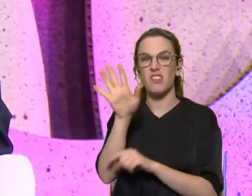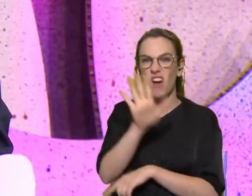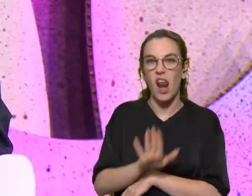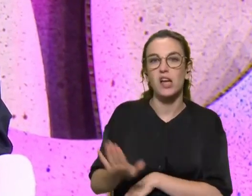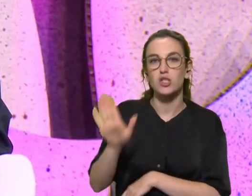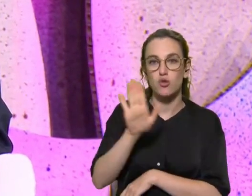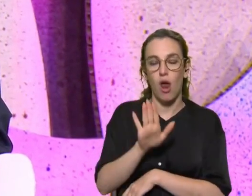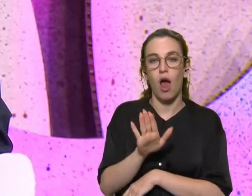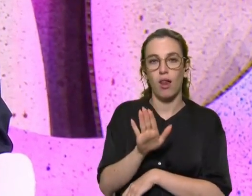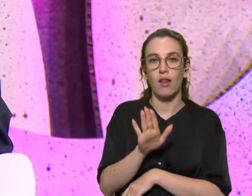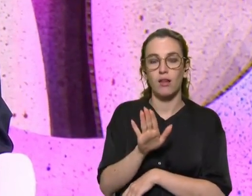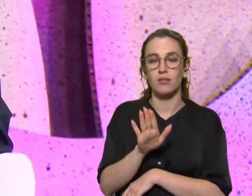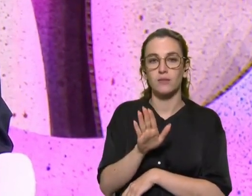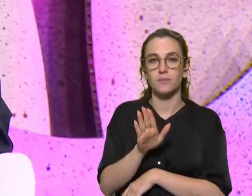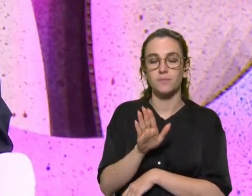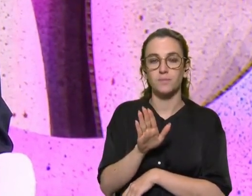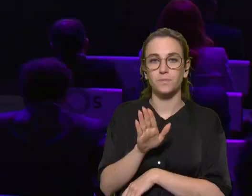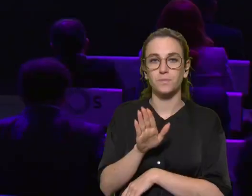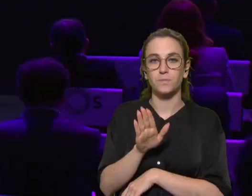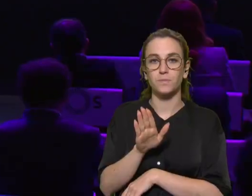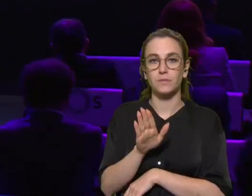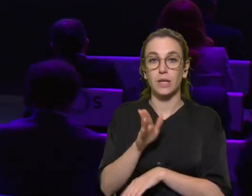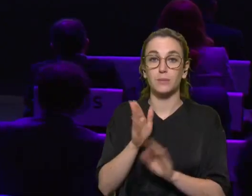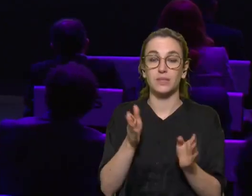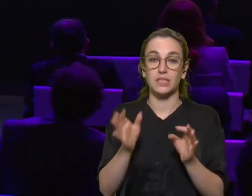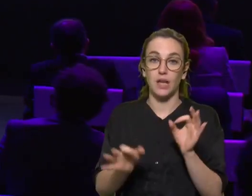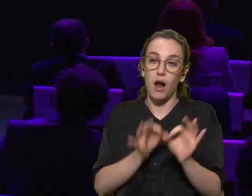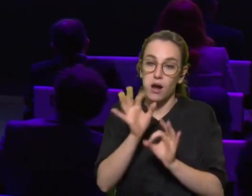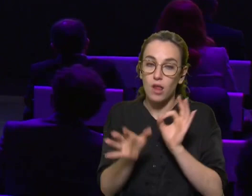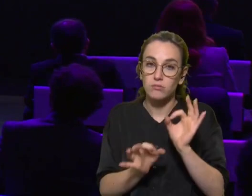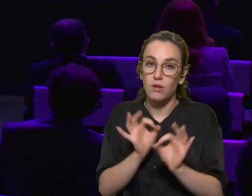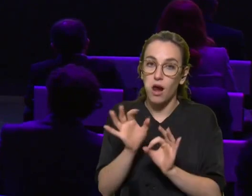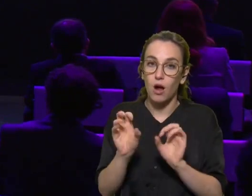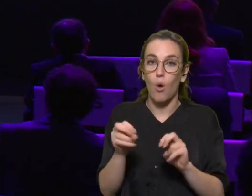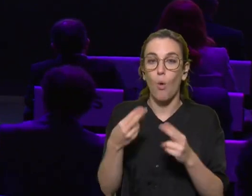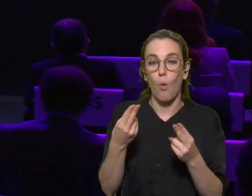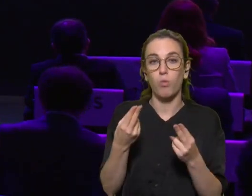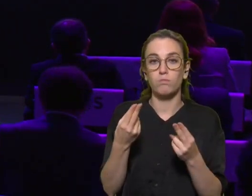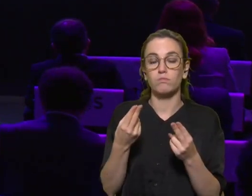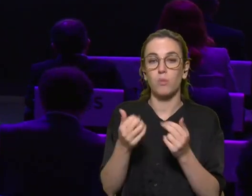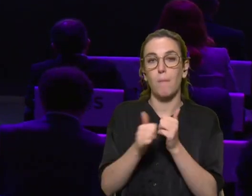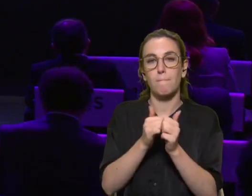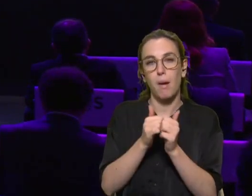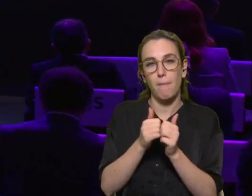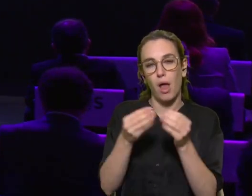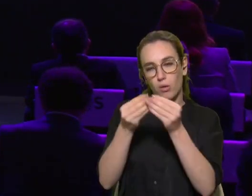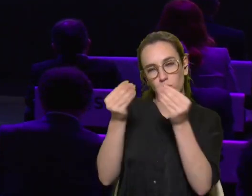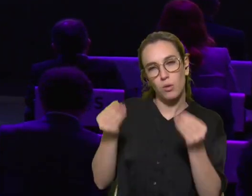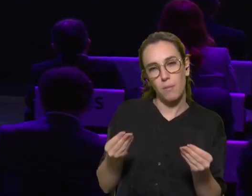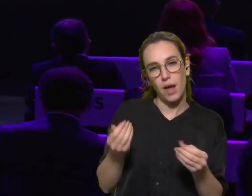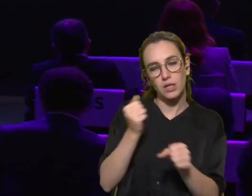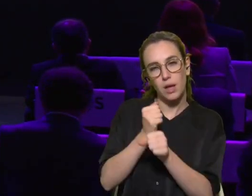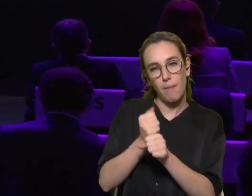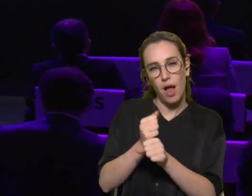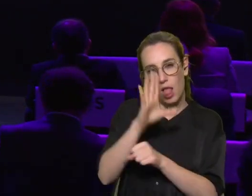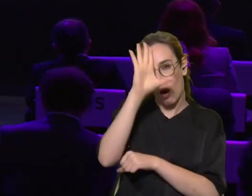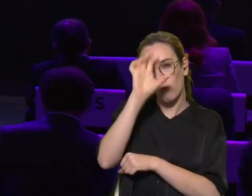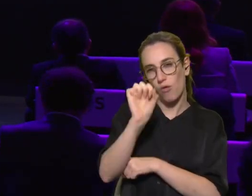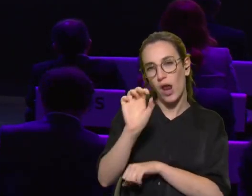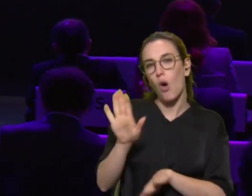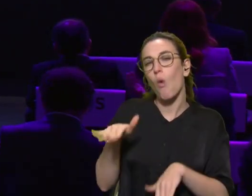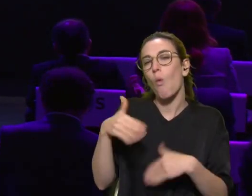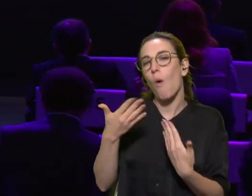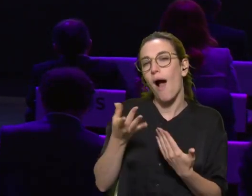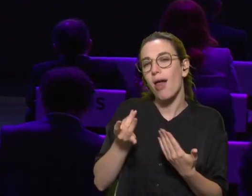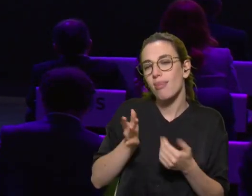And so from a national perspective, and to give a role to the government, what